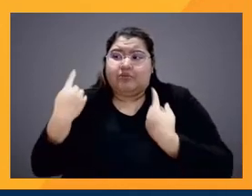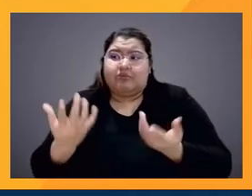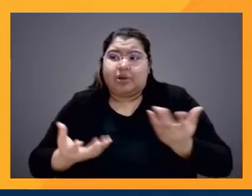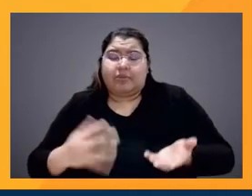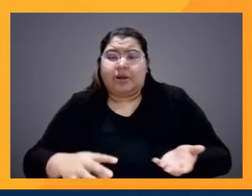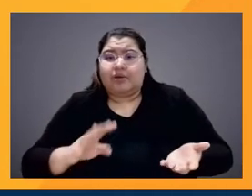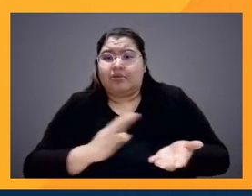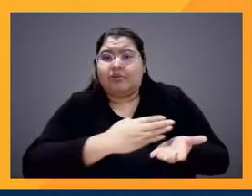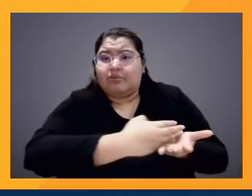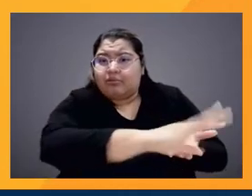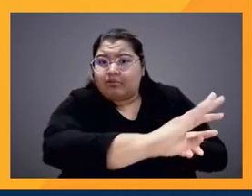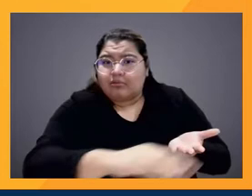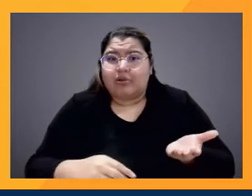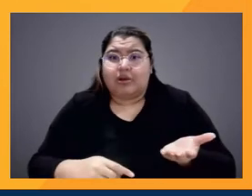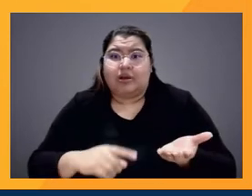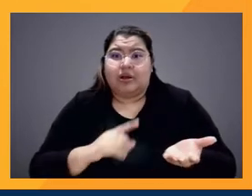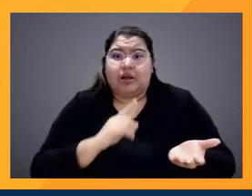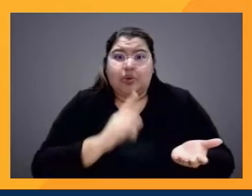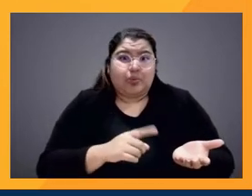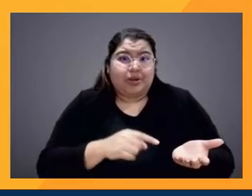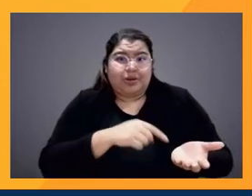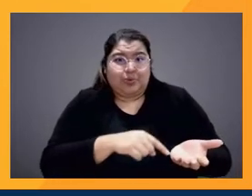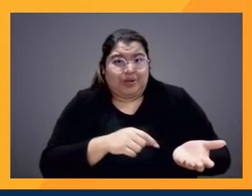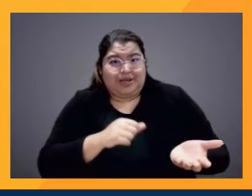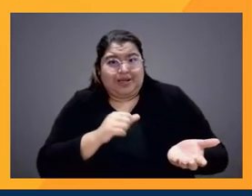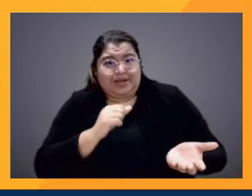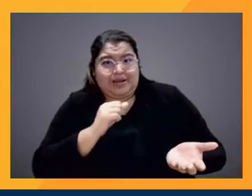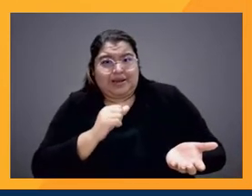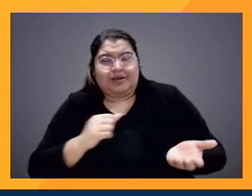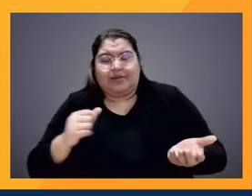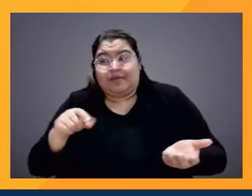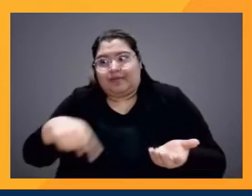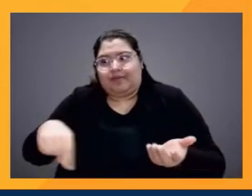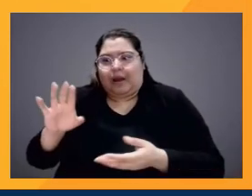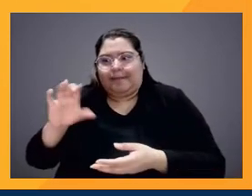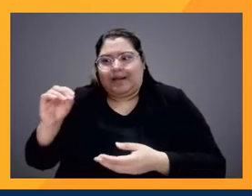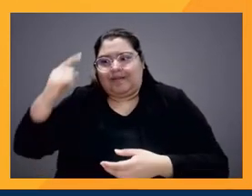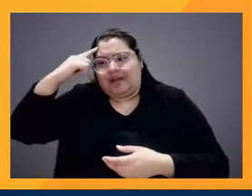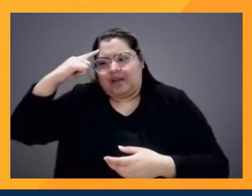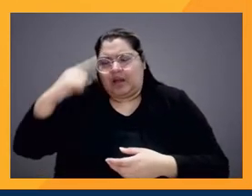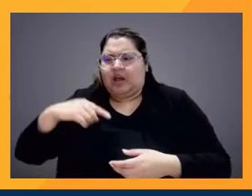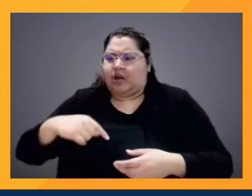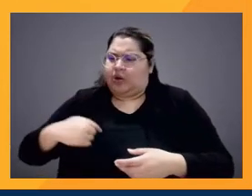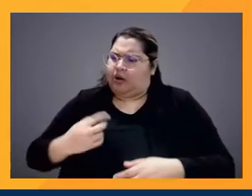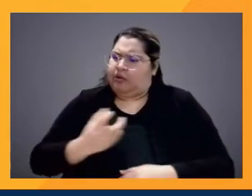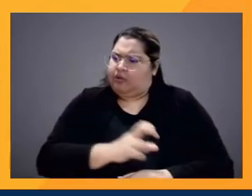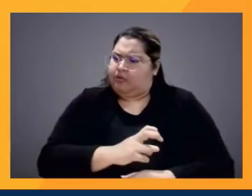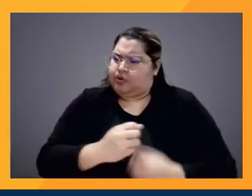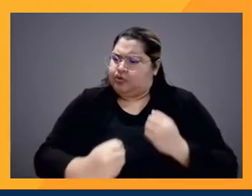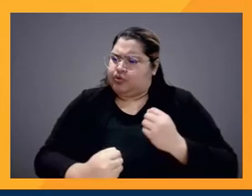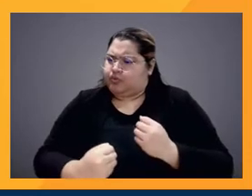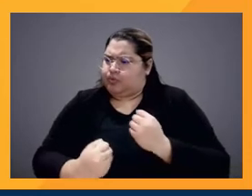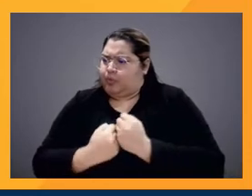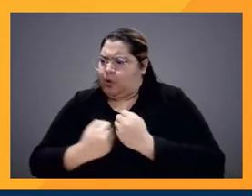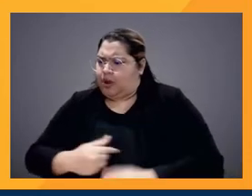with you because specifically with JP Morgan Chase, I think when you think about